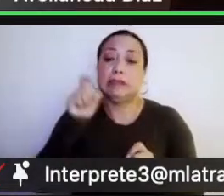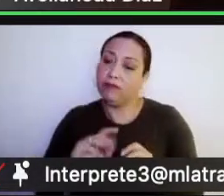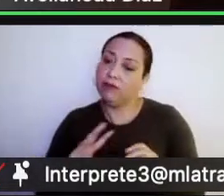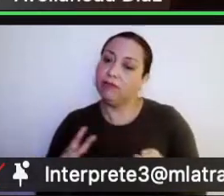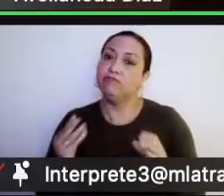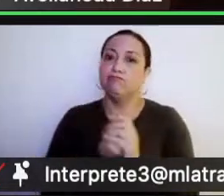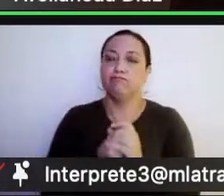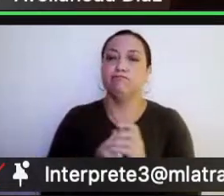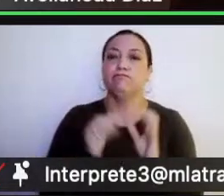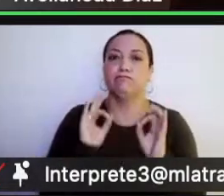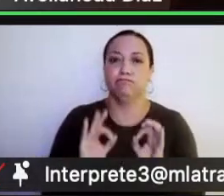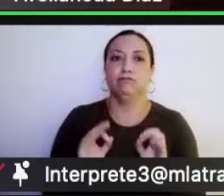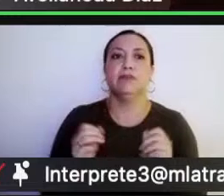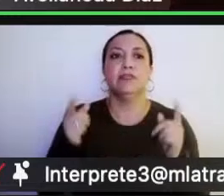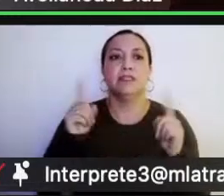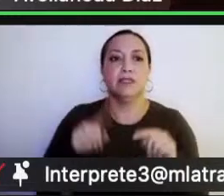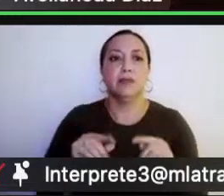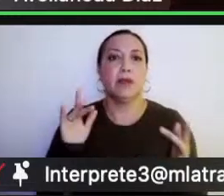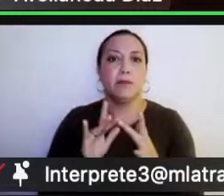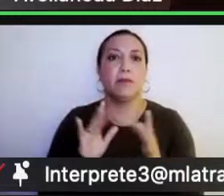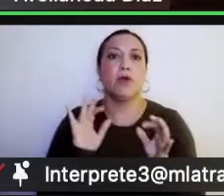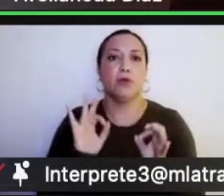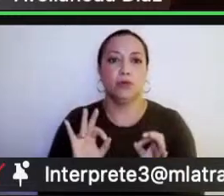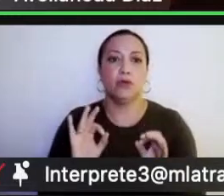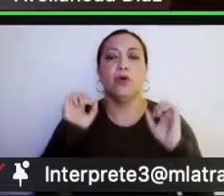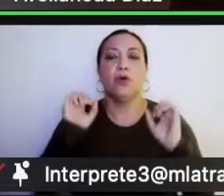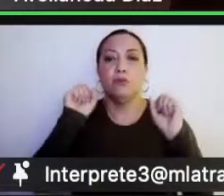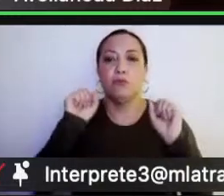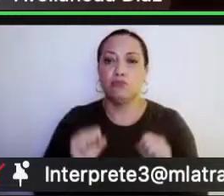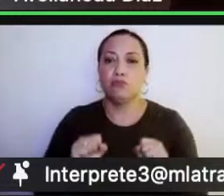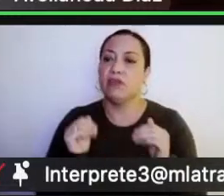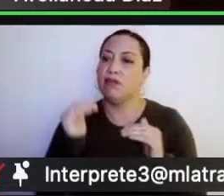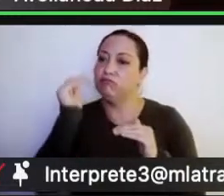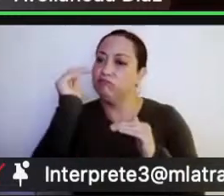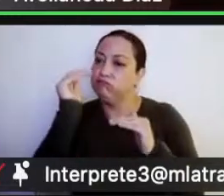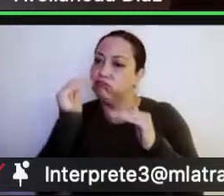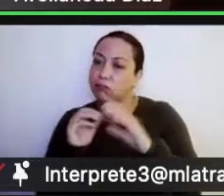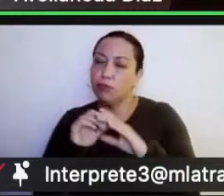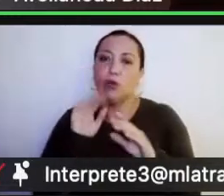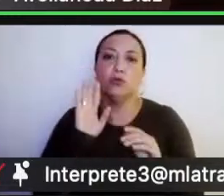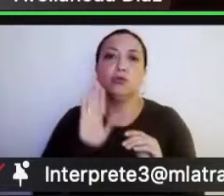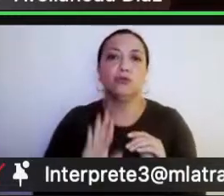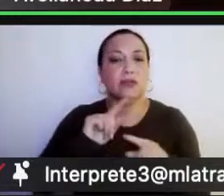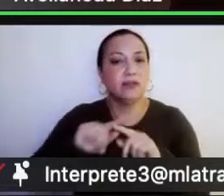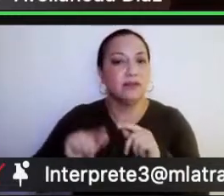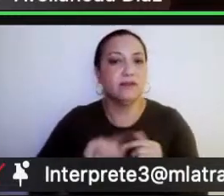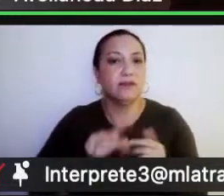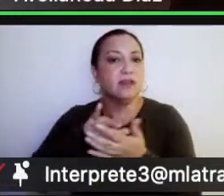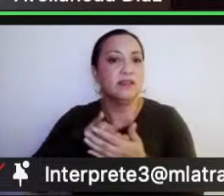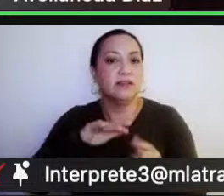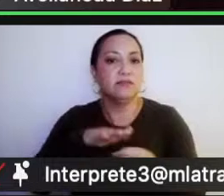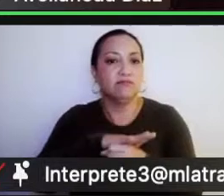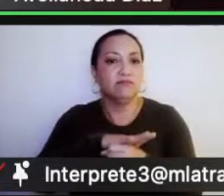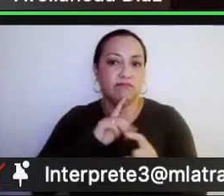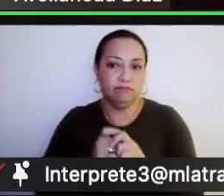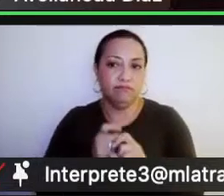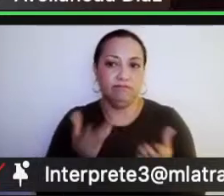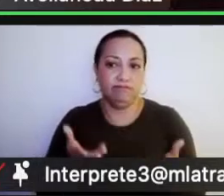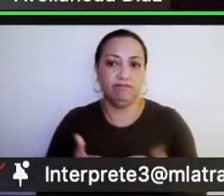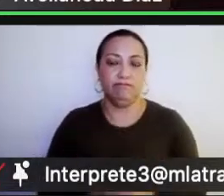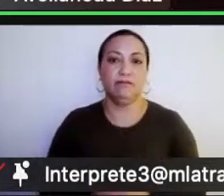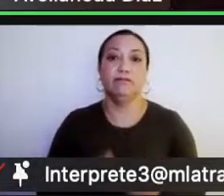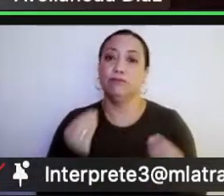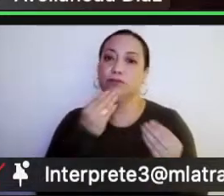a part of an effort, more inclusive effort that could help diminish the